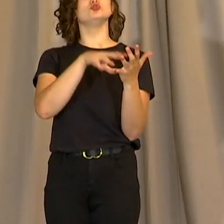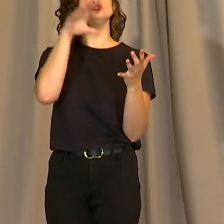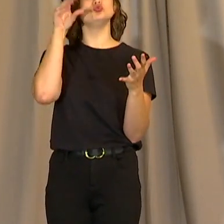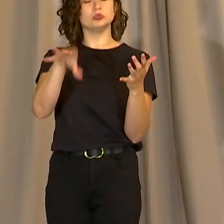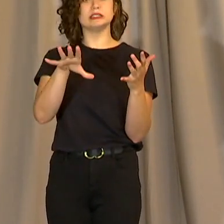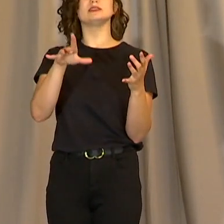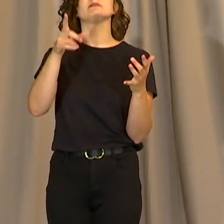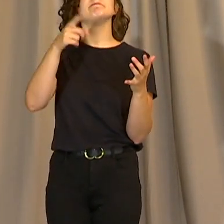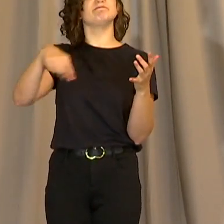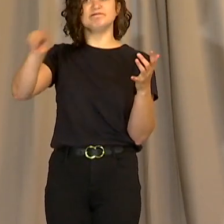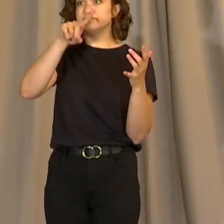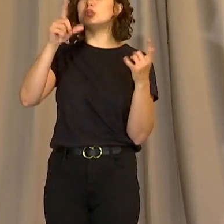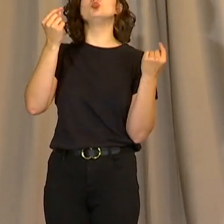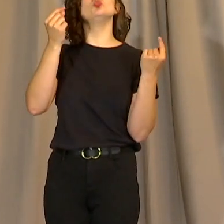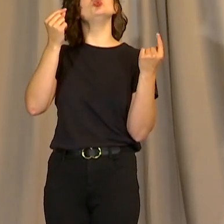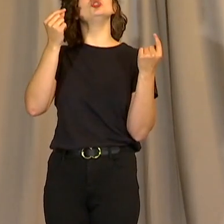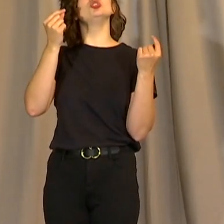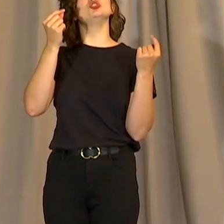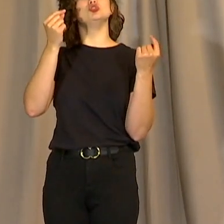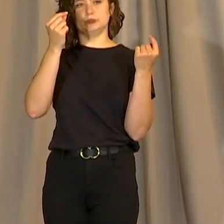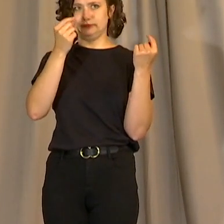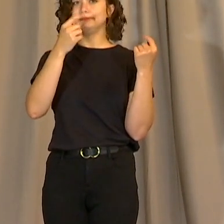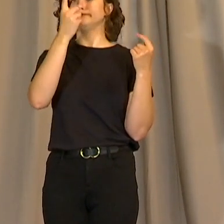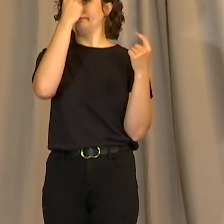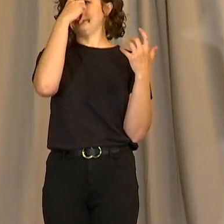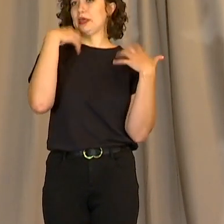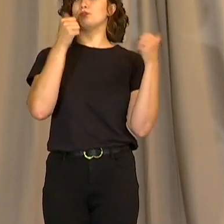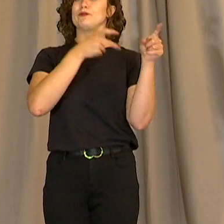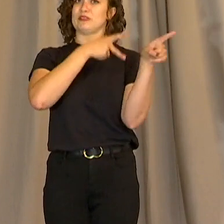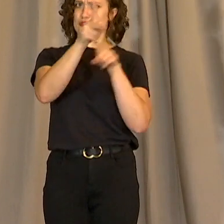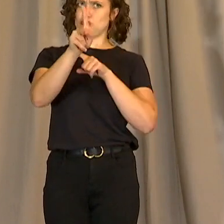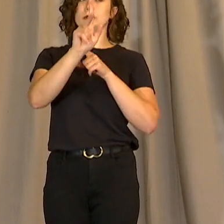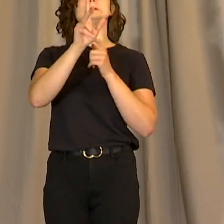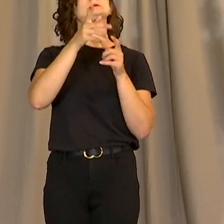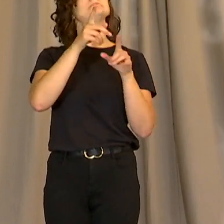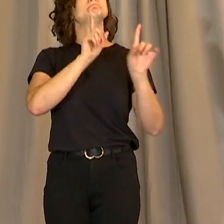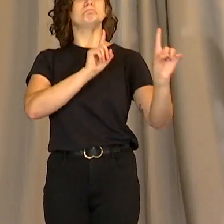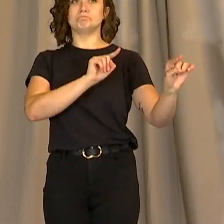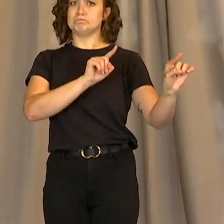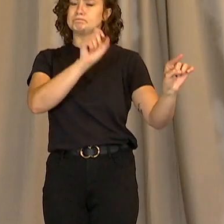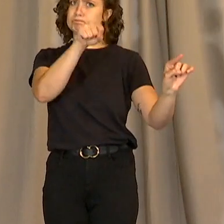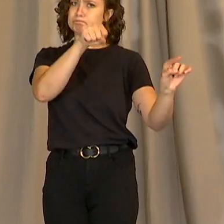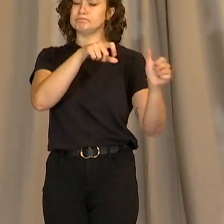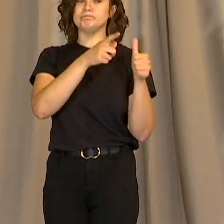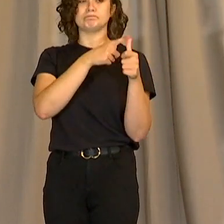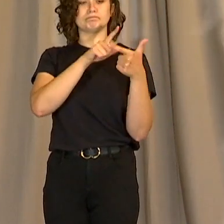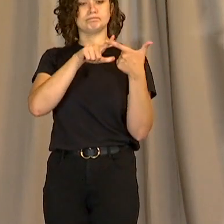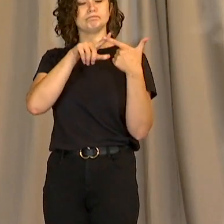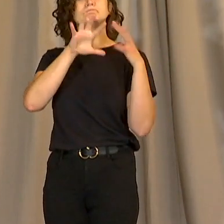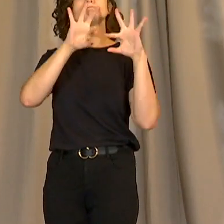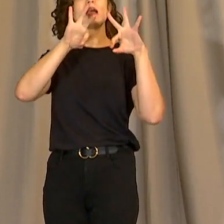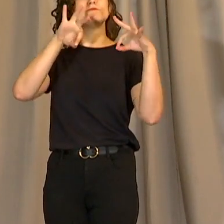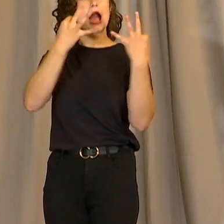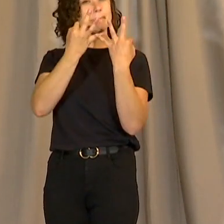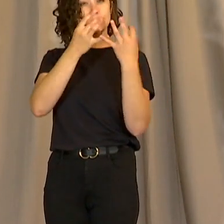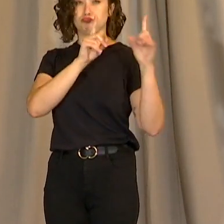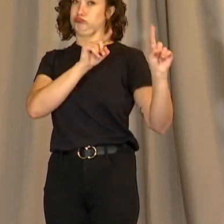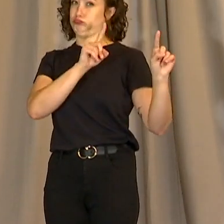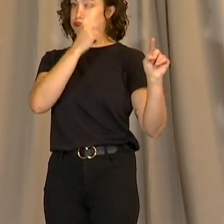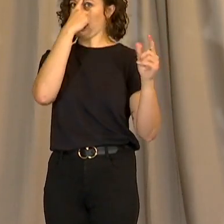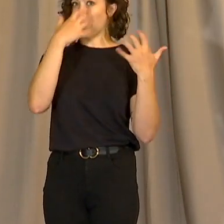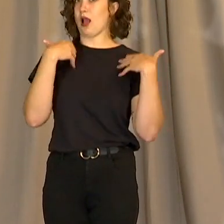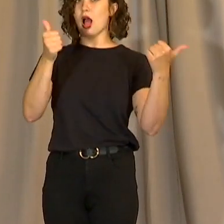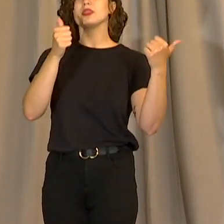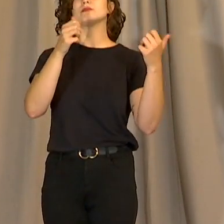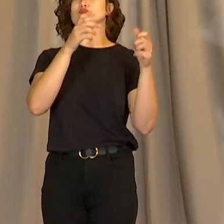seeing mental health professionals. Their families are still seeing mental health professionals. Our ROS